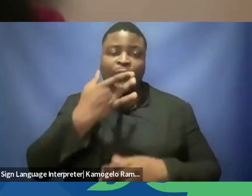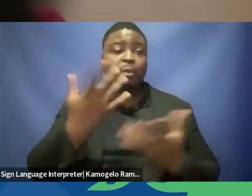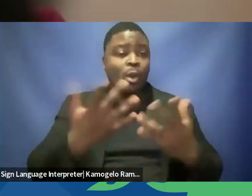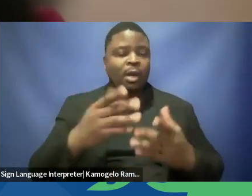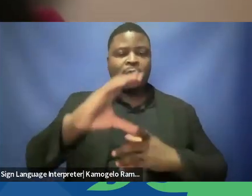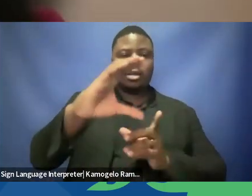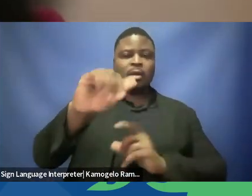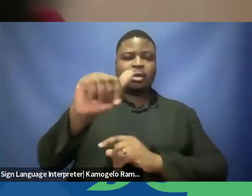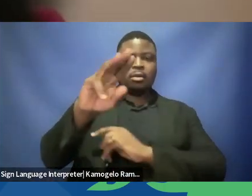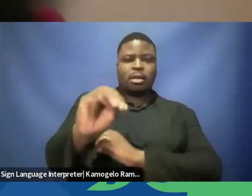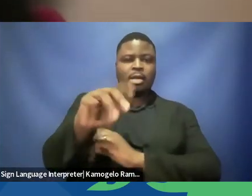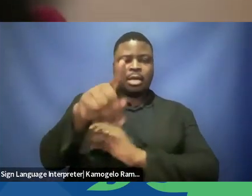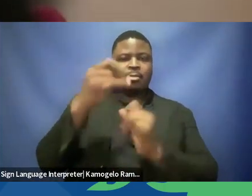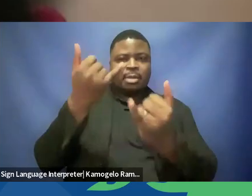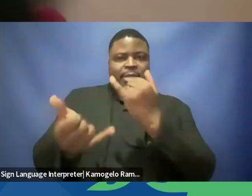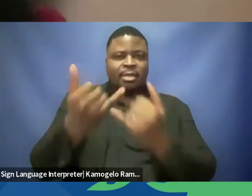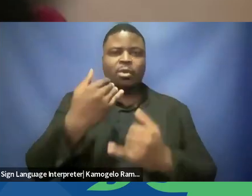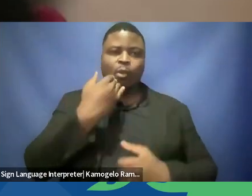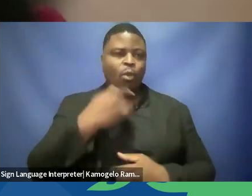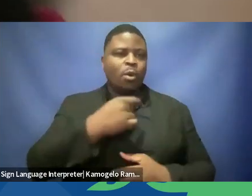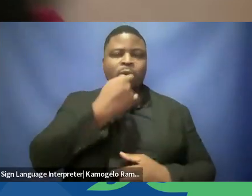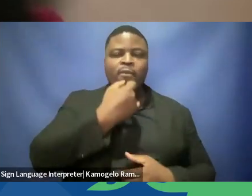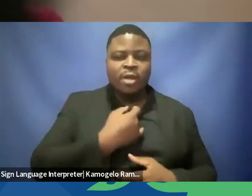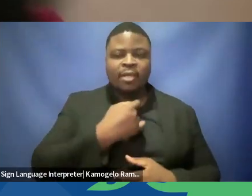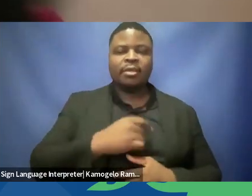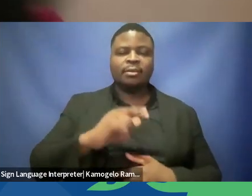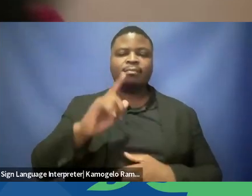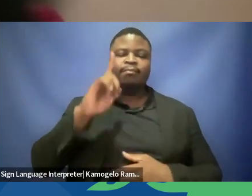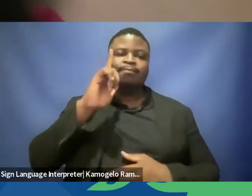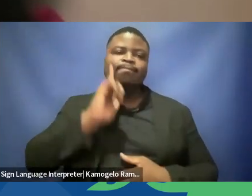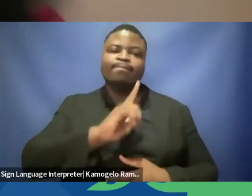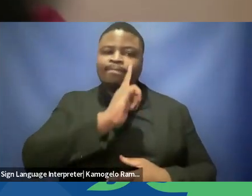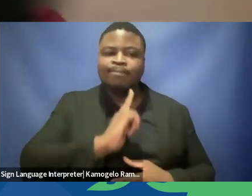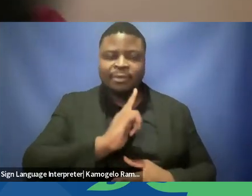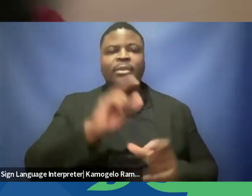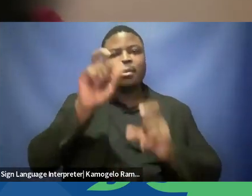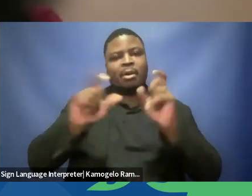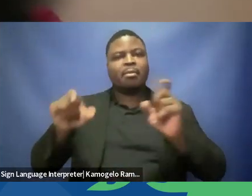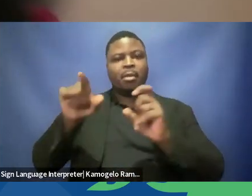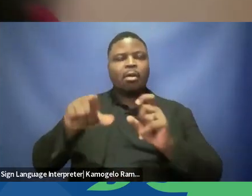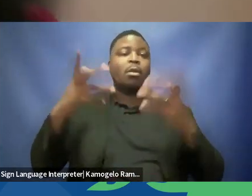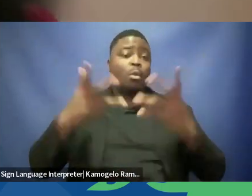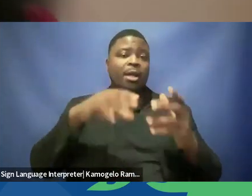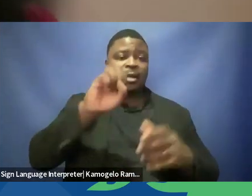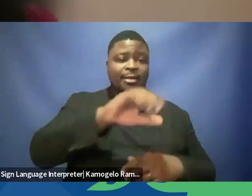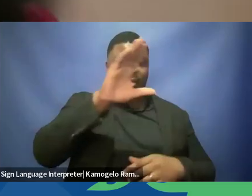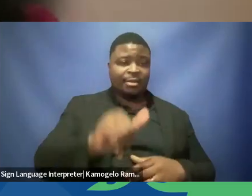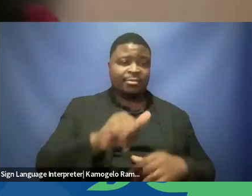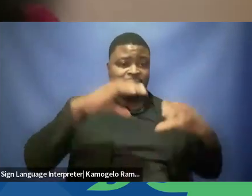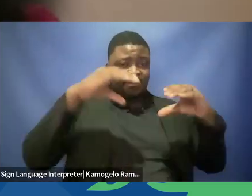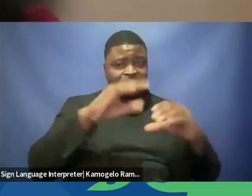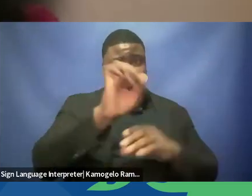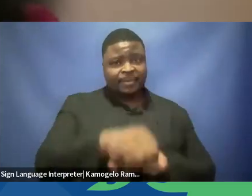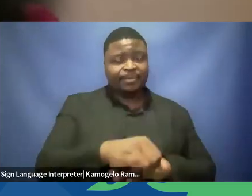amongst gay, bisexual, and other men who have sex with men in South Africa. Naeem has